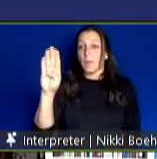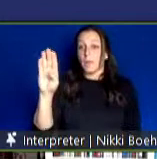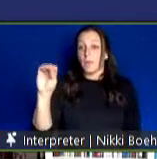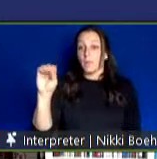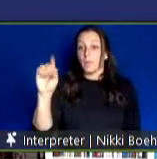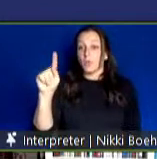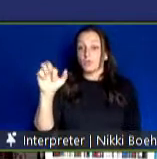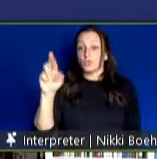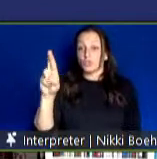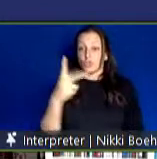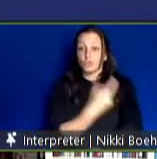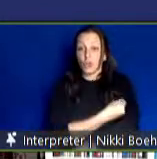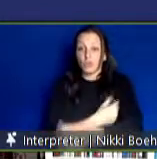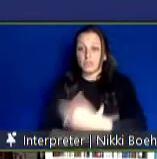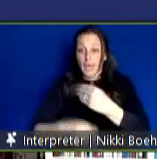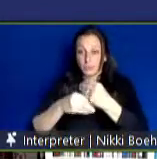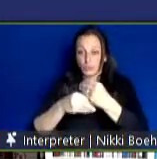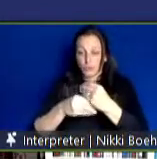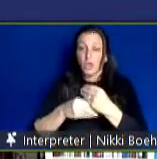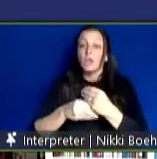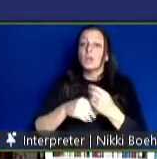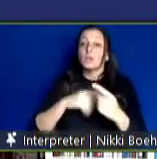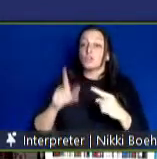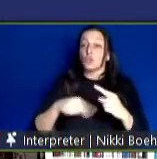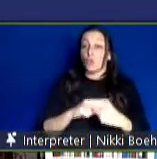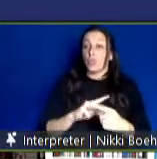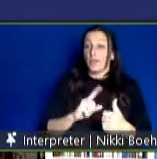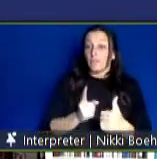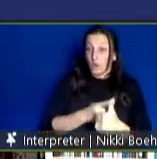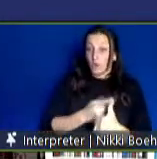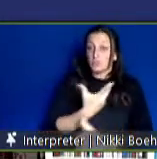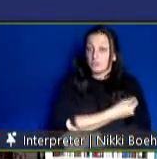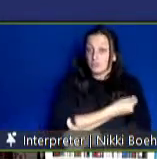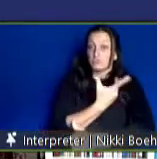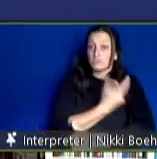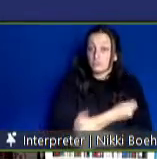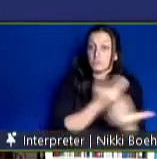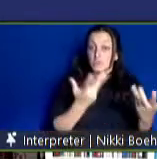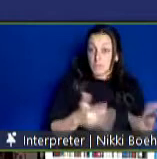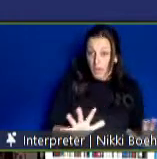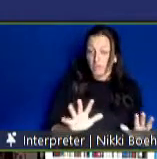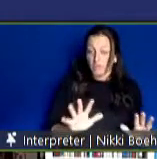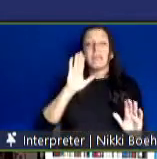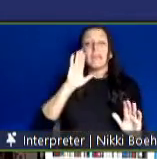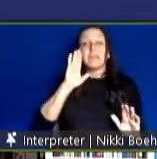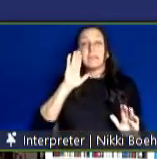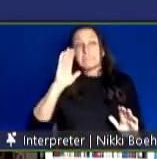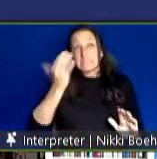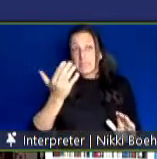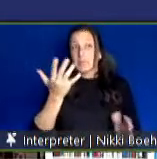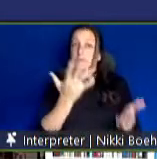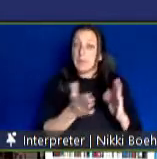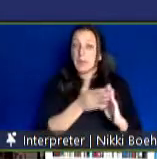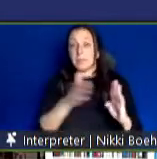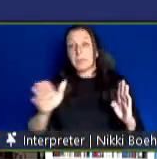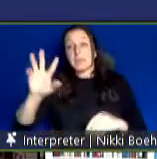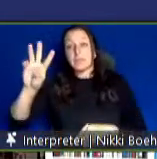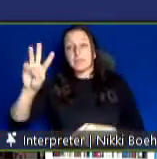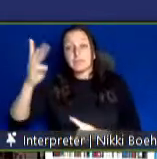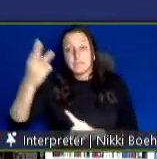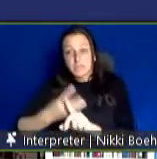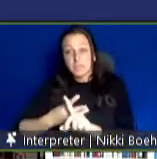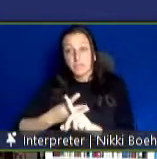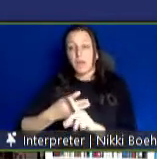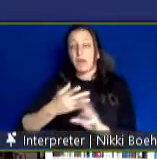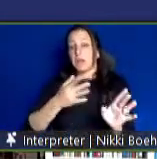you've completed your primary series, it appears that within 6 to 8 months, the vaccine's